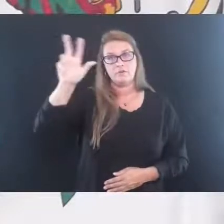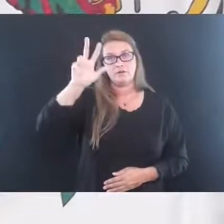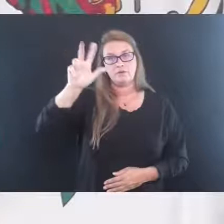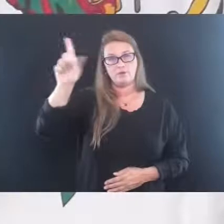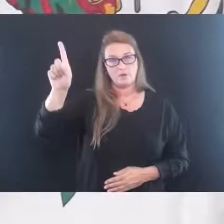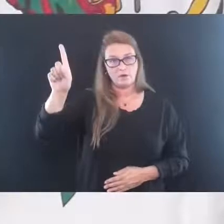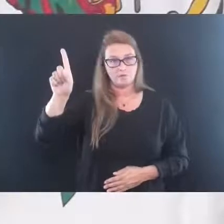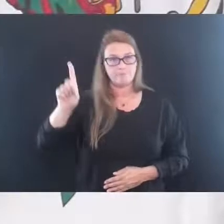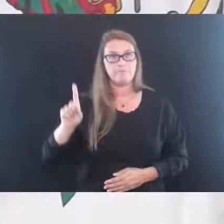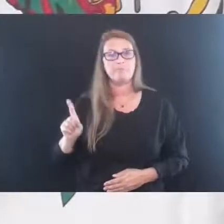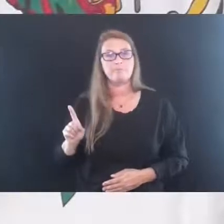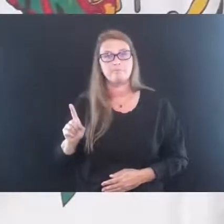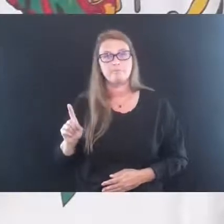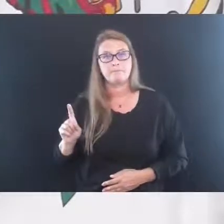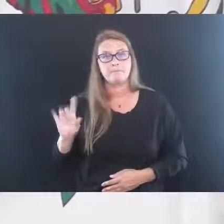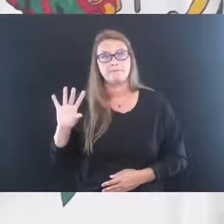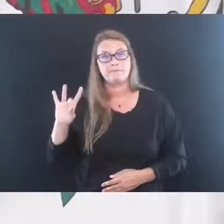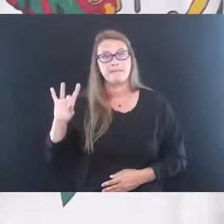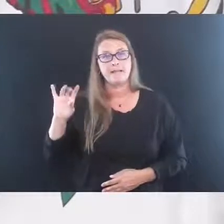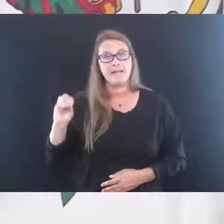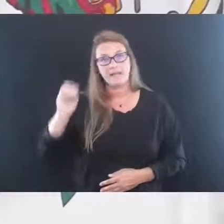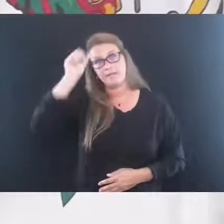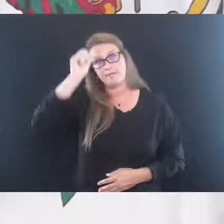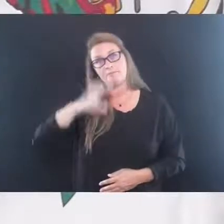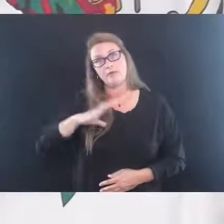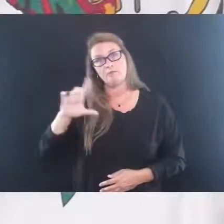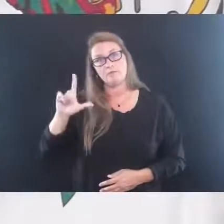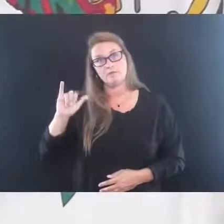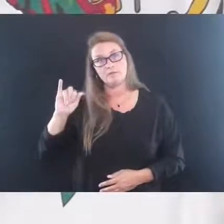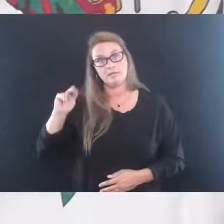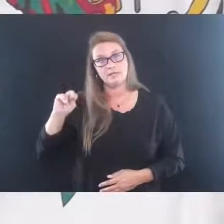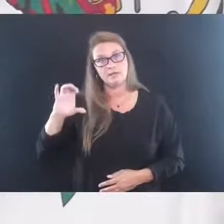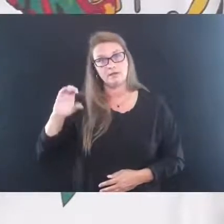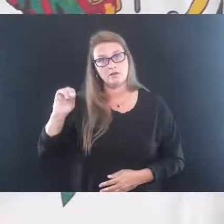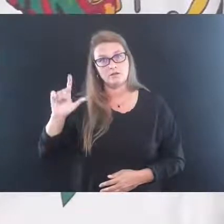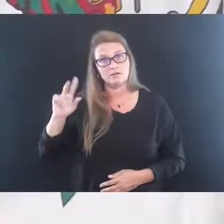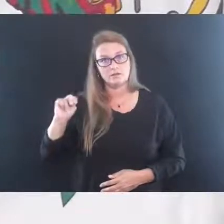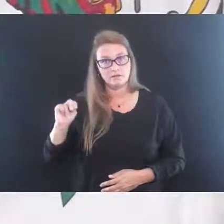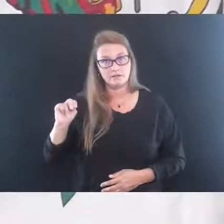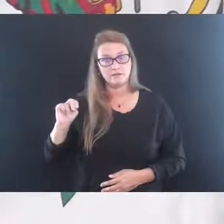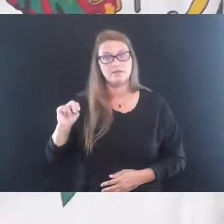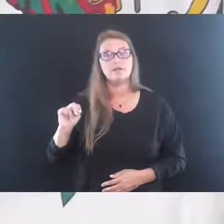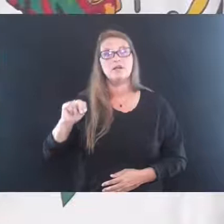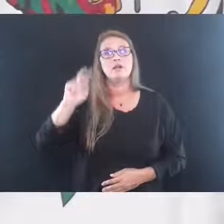3,331st death, an 80-year-old male from Lincoln County. The